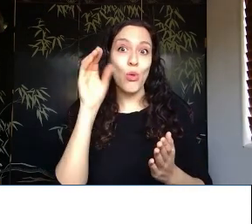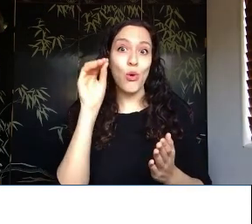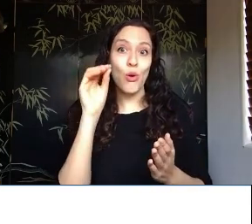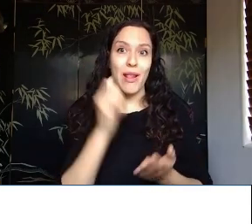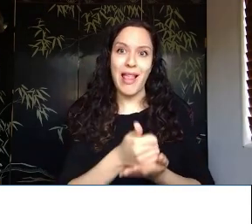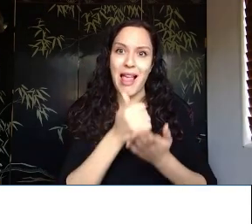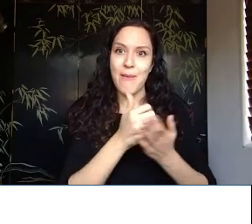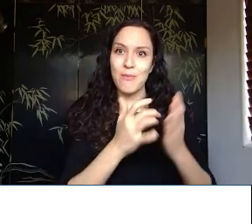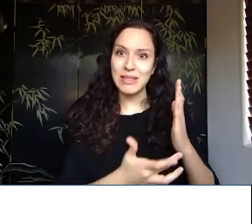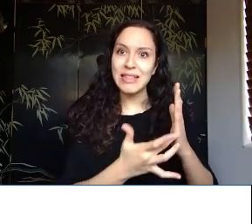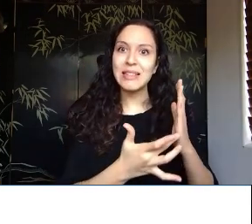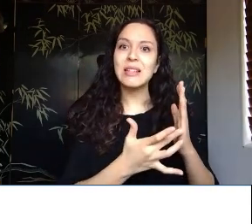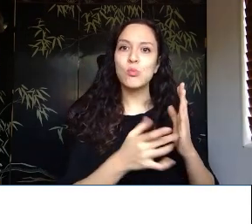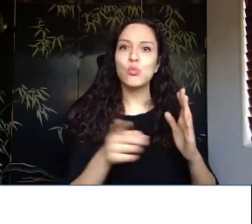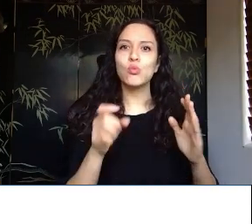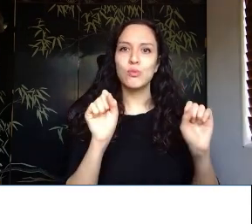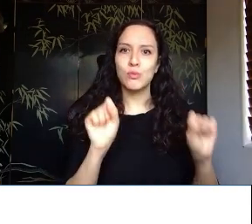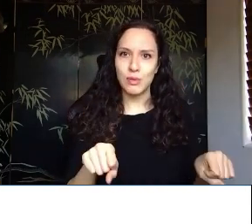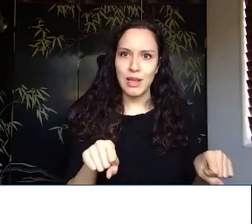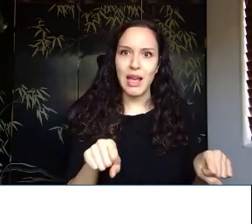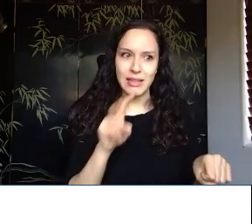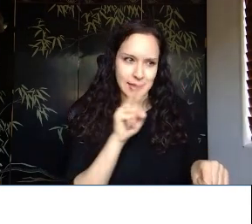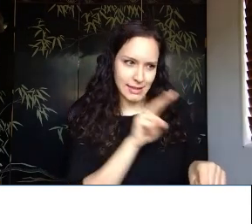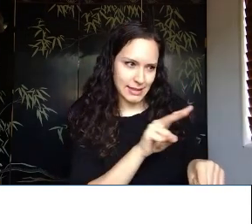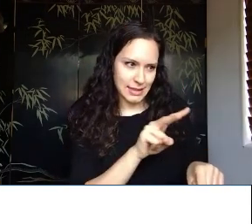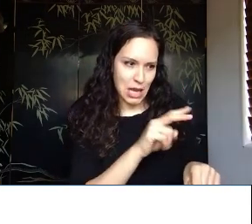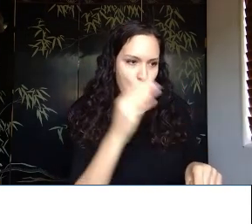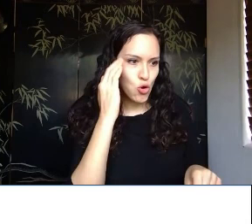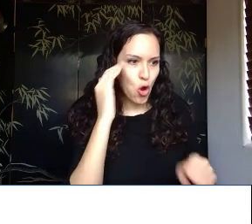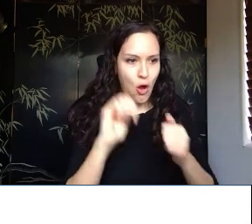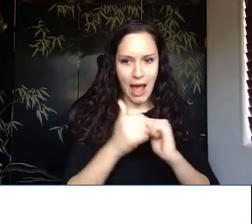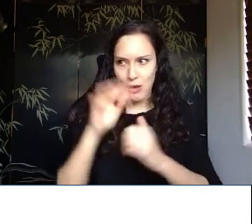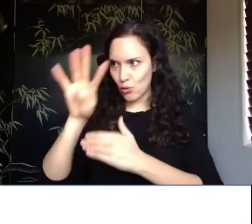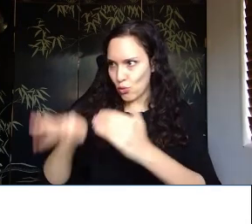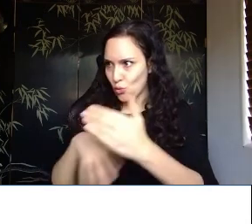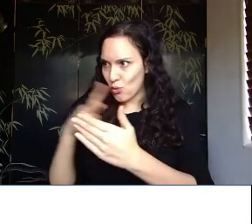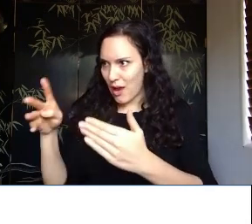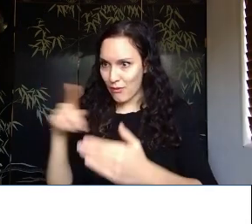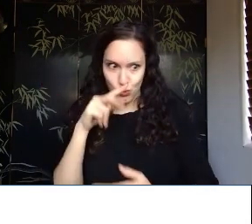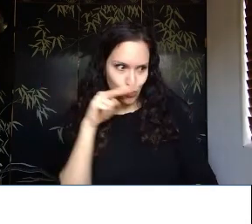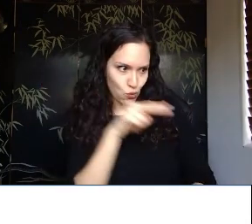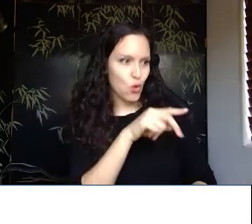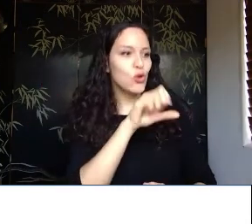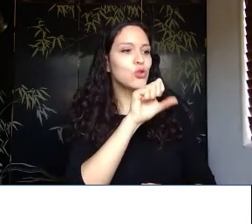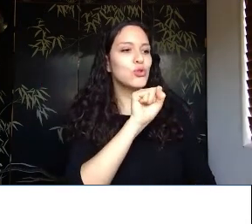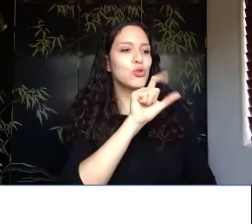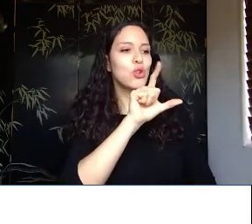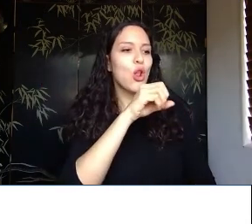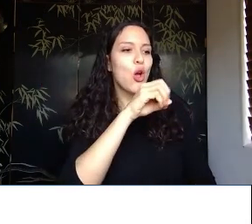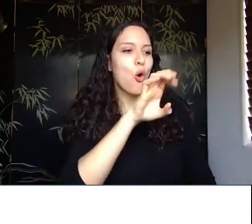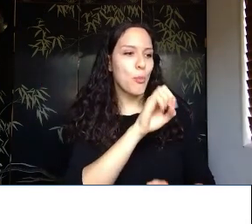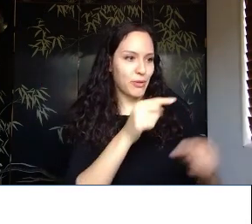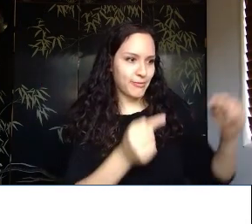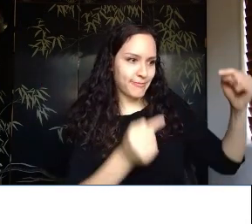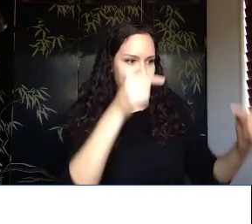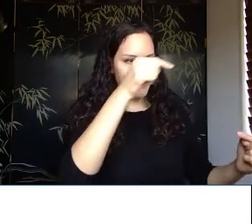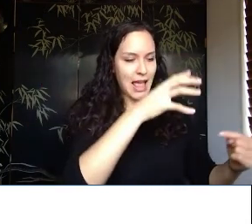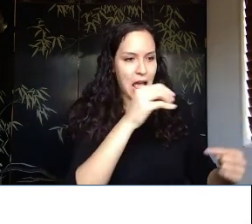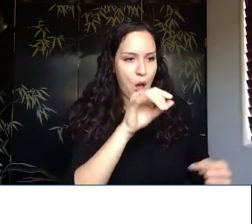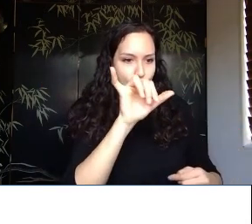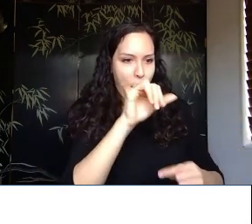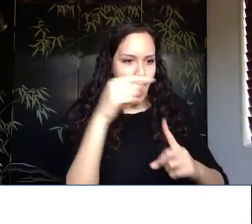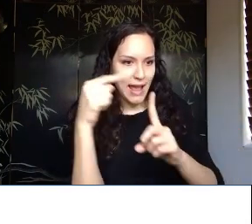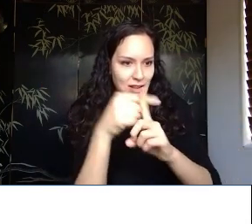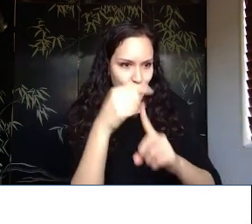be able to do it with practice in less than 10 seconds just by looking at the slope and the